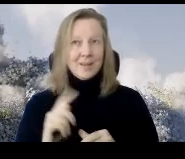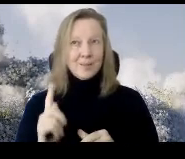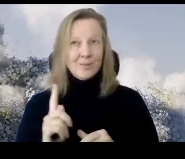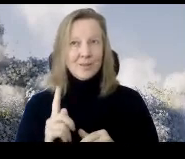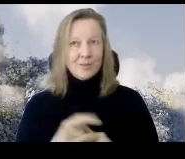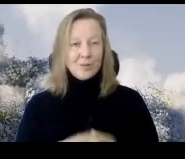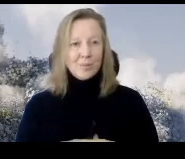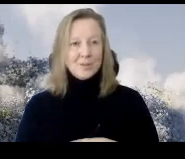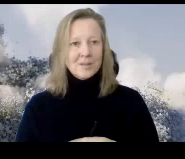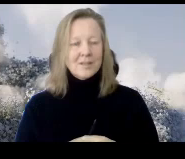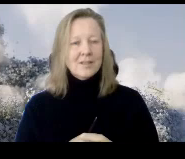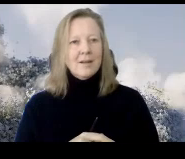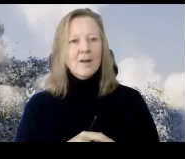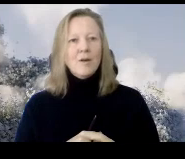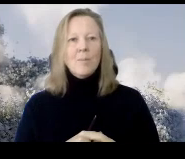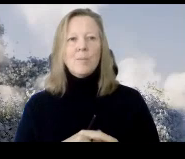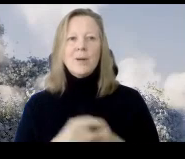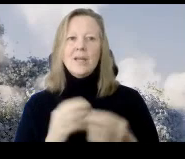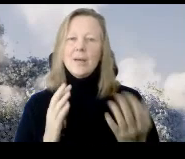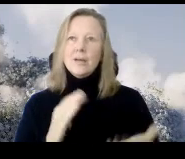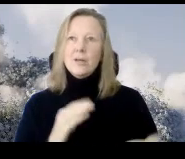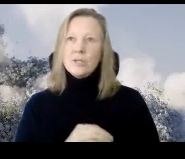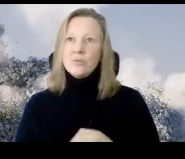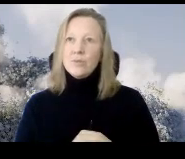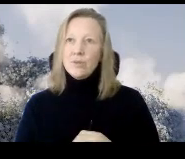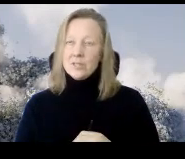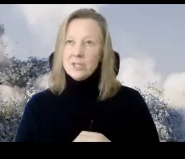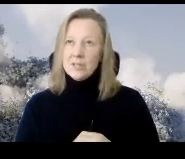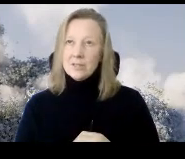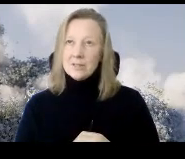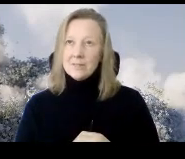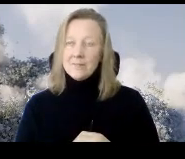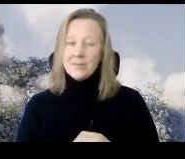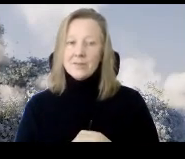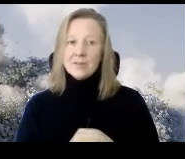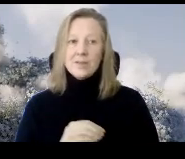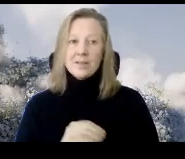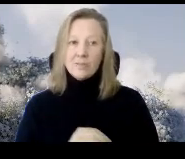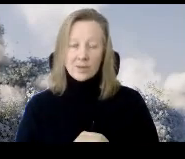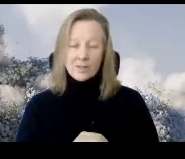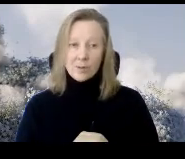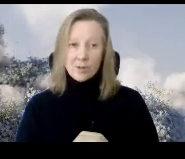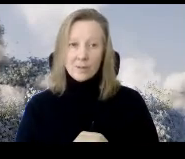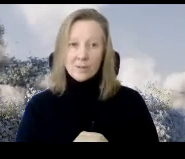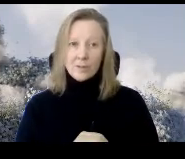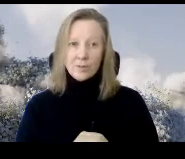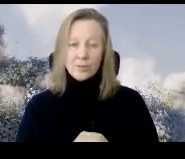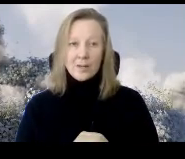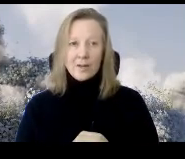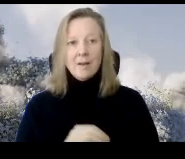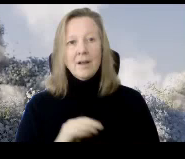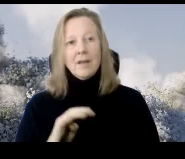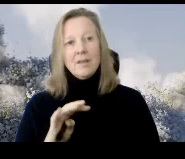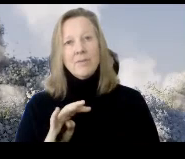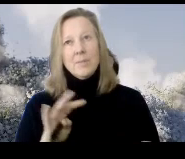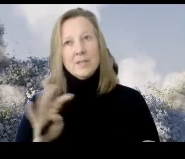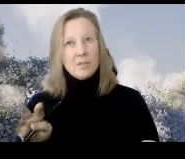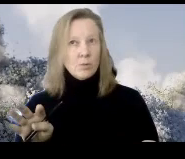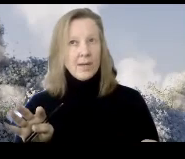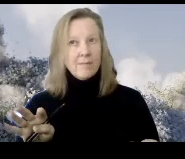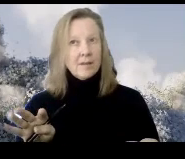in the exam. It's very, very important. Breaking bad news is for the physicians. So that's a very difficult one. We go through that.